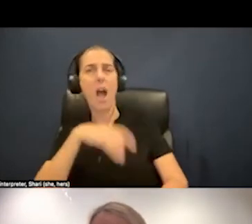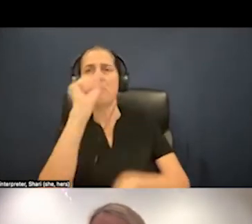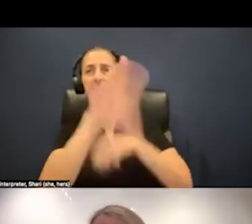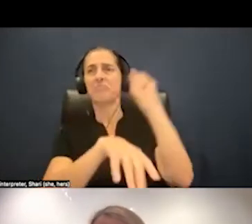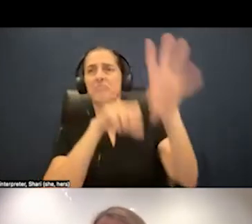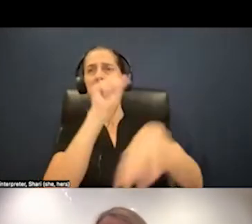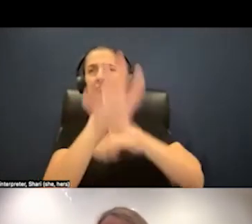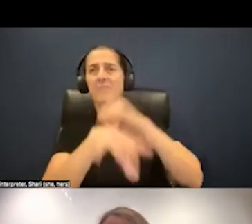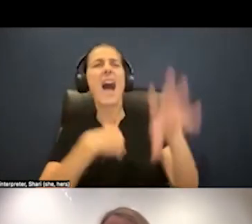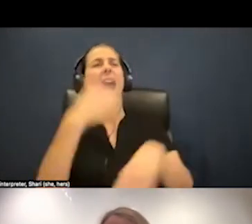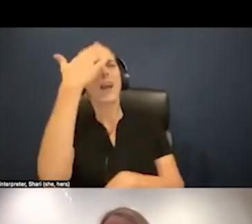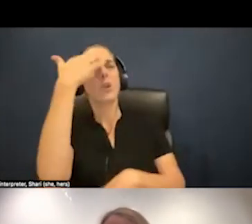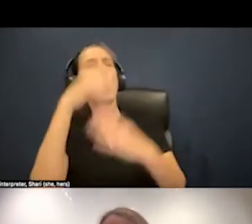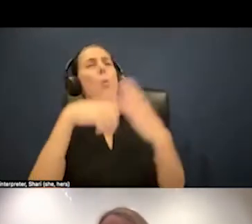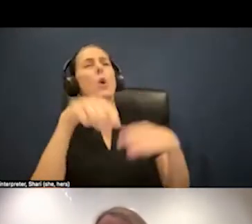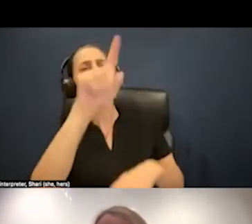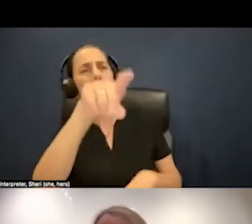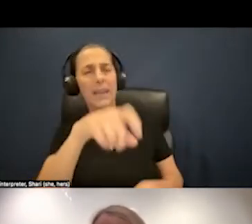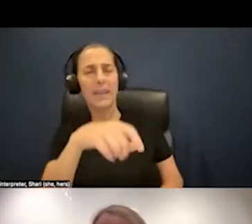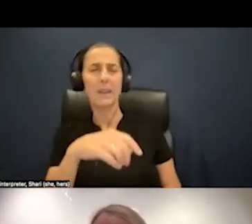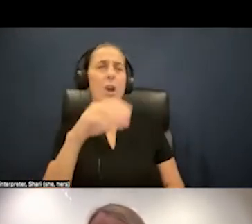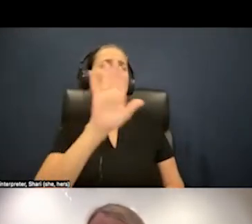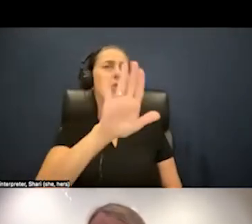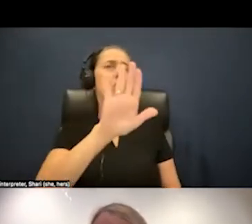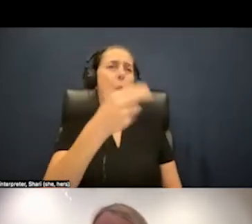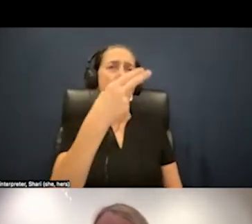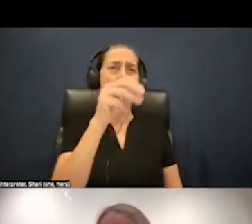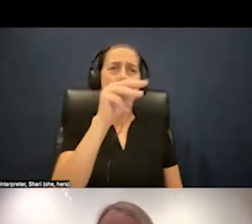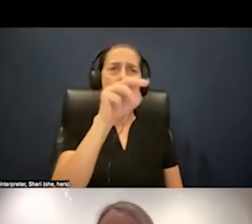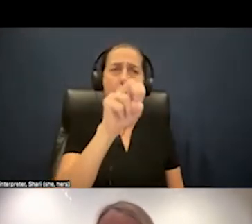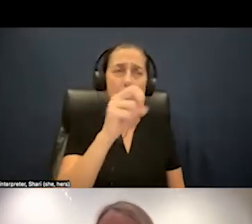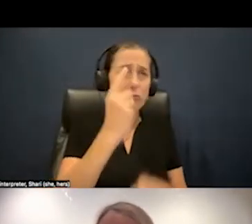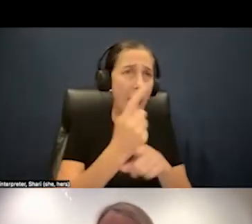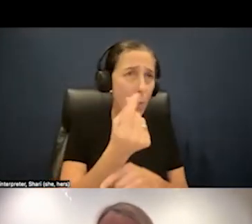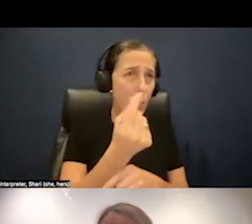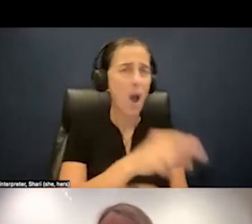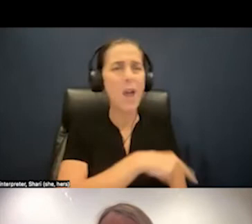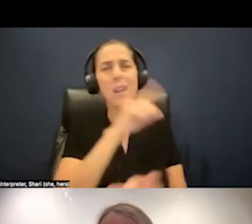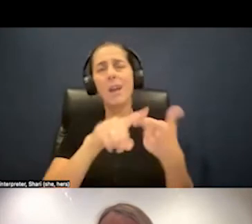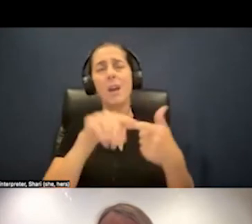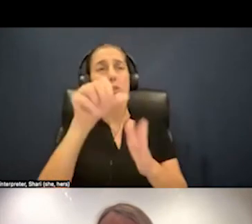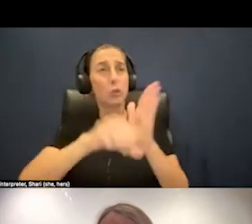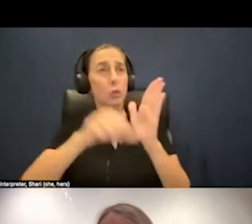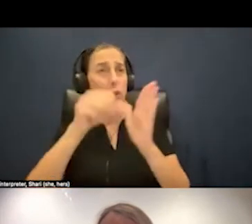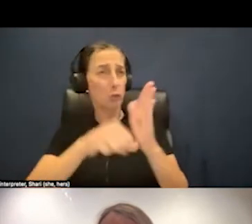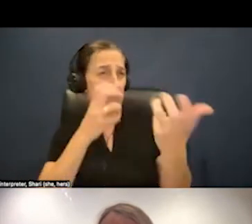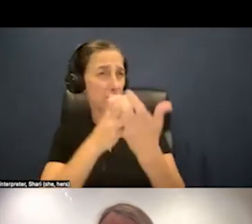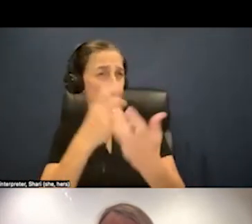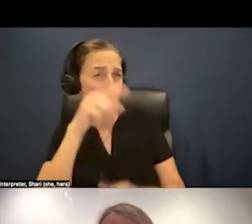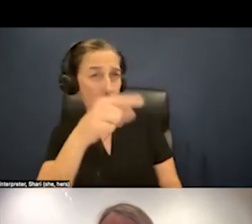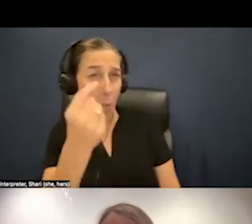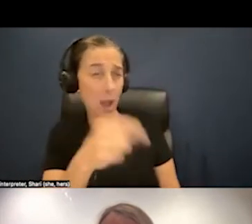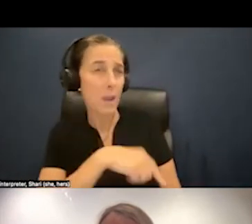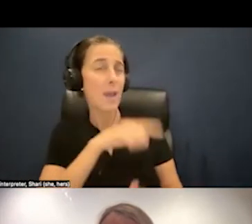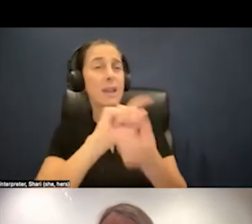you to be on. These are the surgeries that I think you should have. This is what you should change your name to. Like, those things don't make sense,